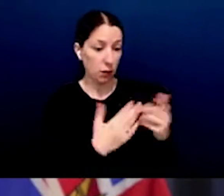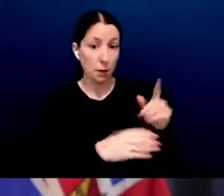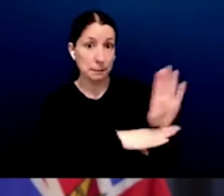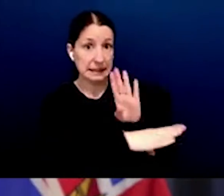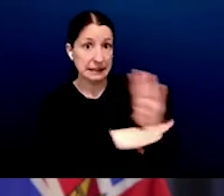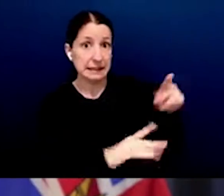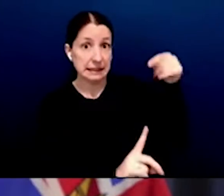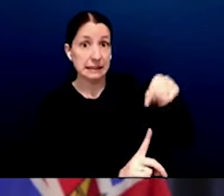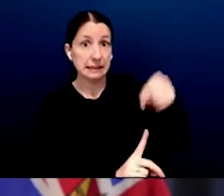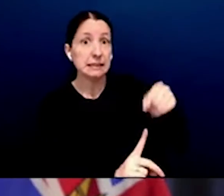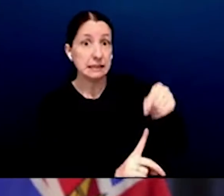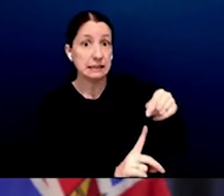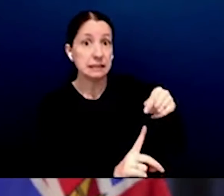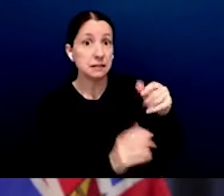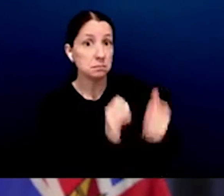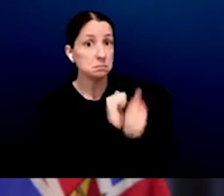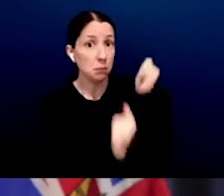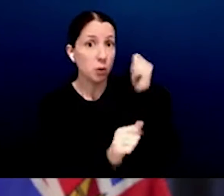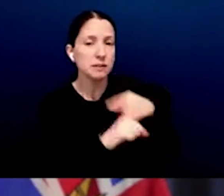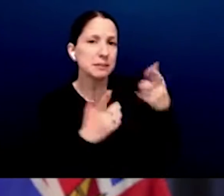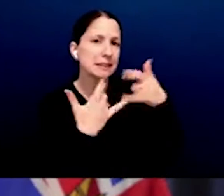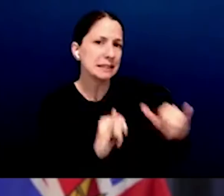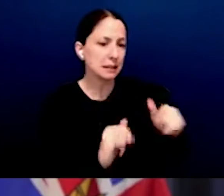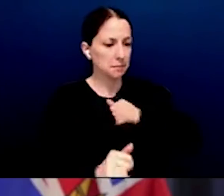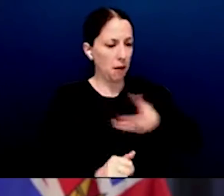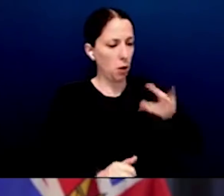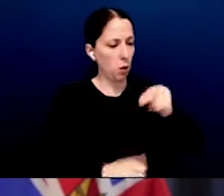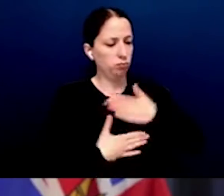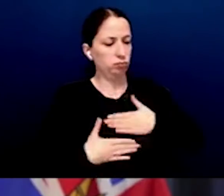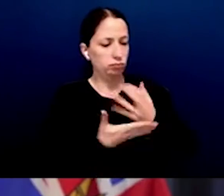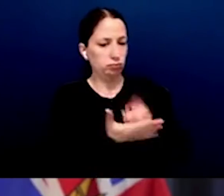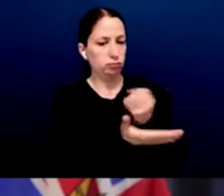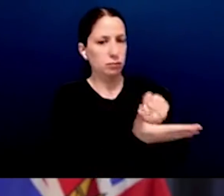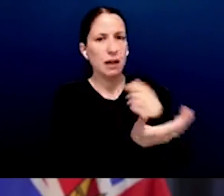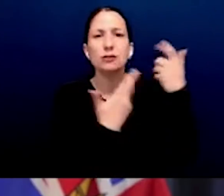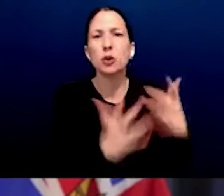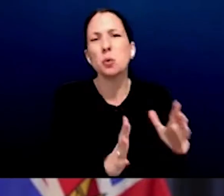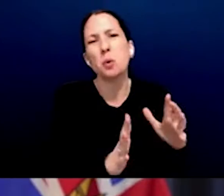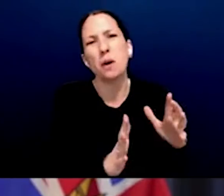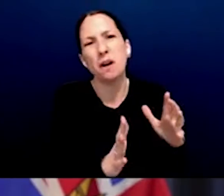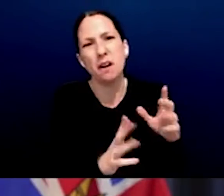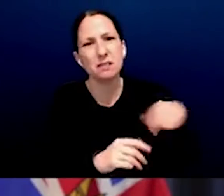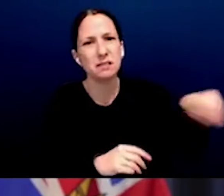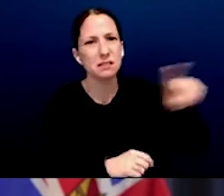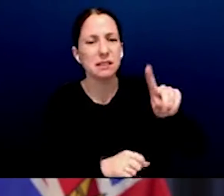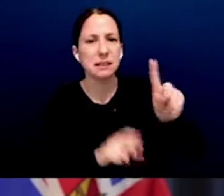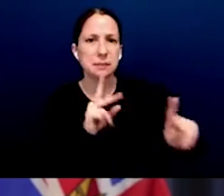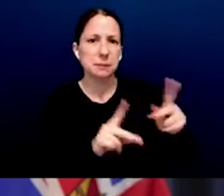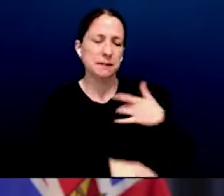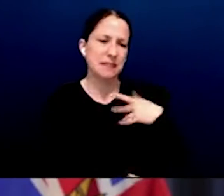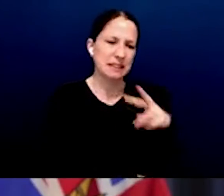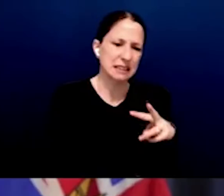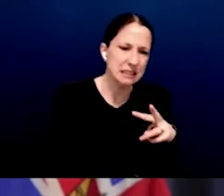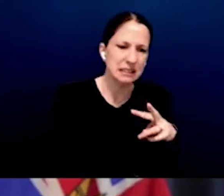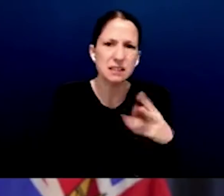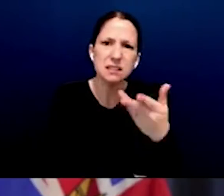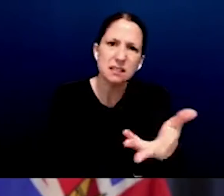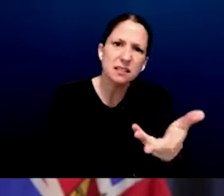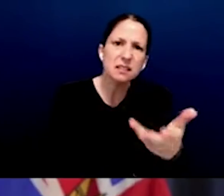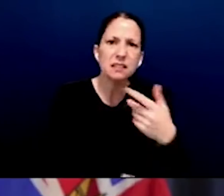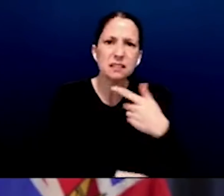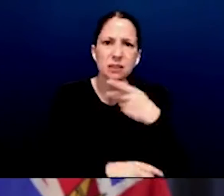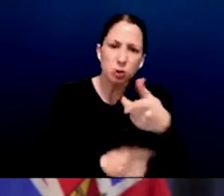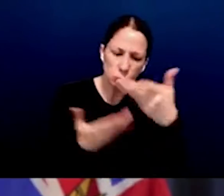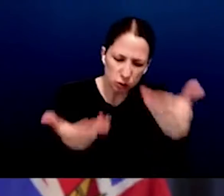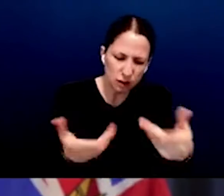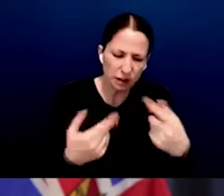have been some recreation involved in that. I didn't want to create more grief for other travelers. I wanted to be as transparent as possible about my actions.